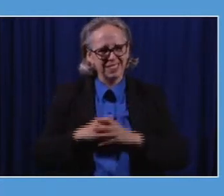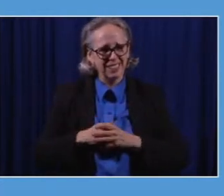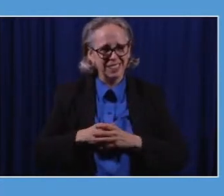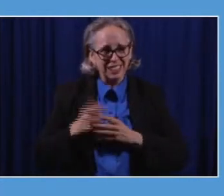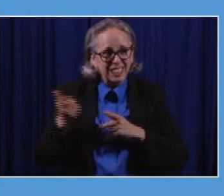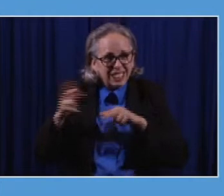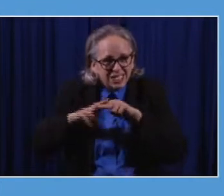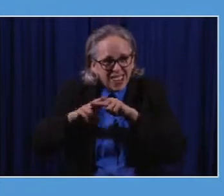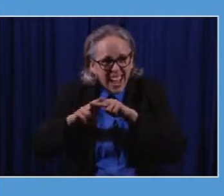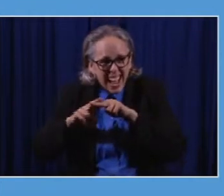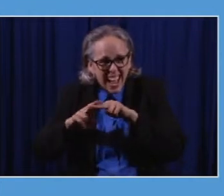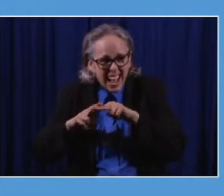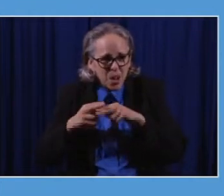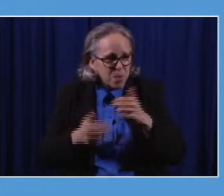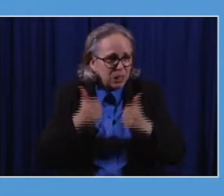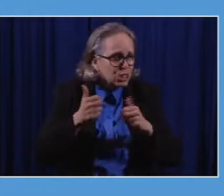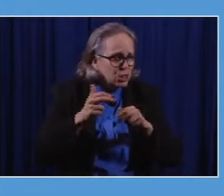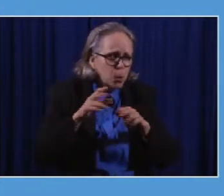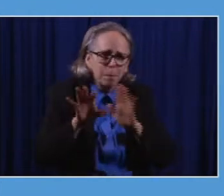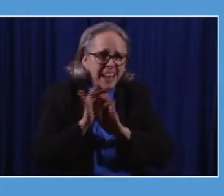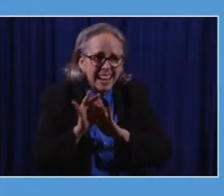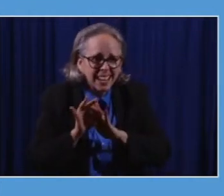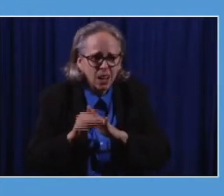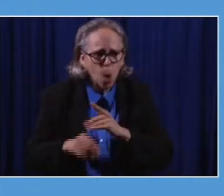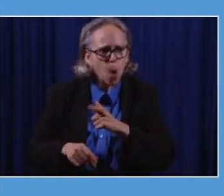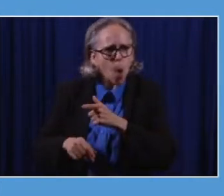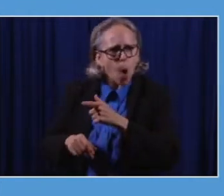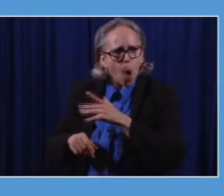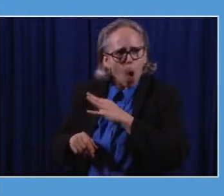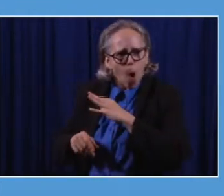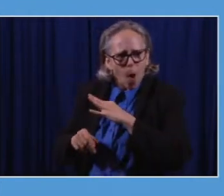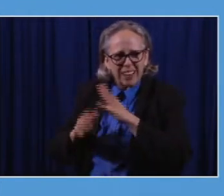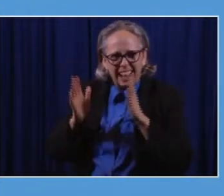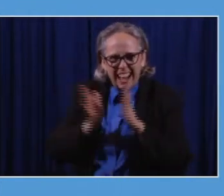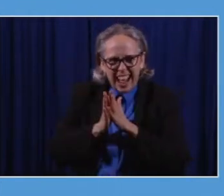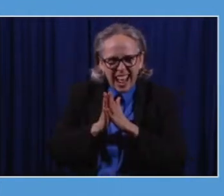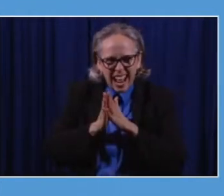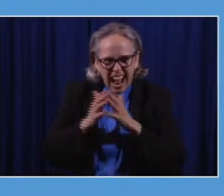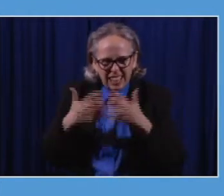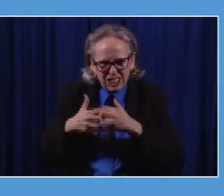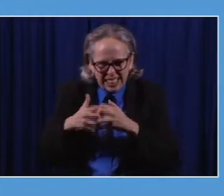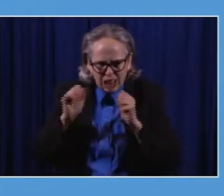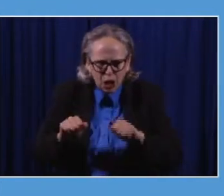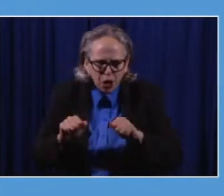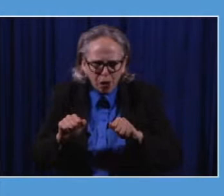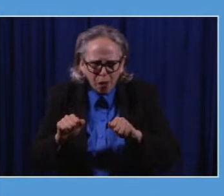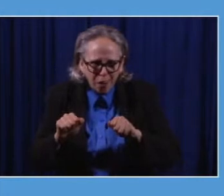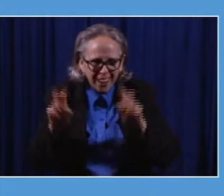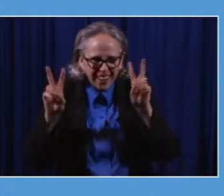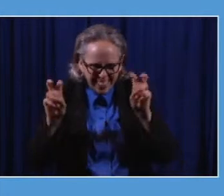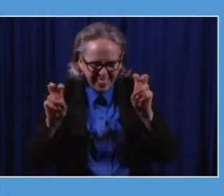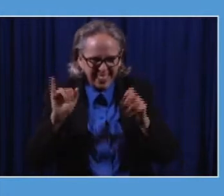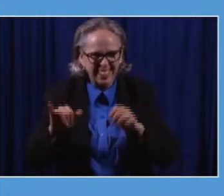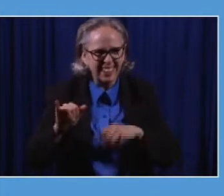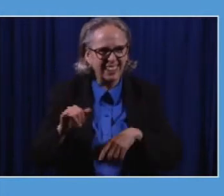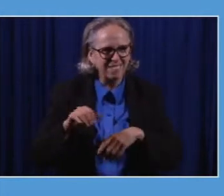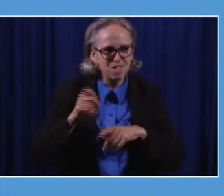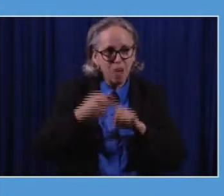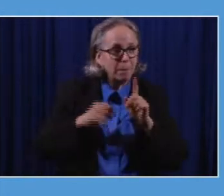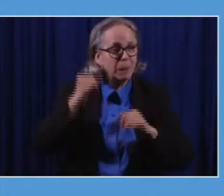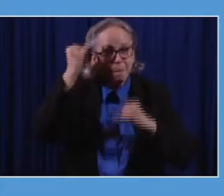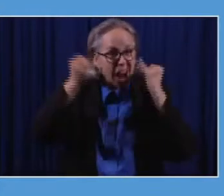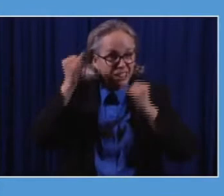Which one did you pick? Ooh, The Little Engine That Could. We got that from the Imagination